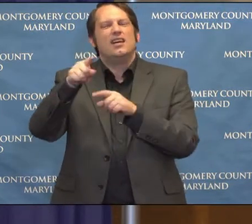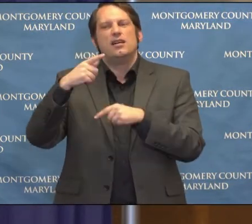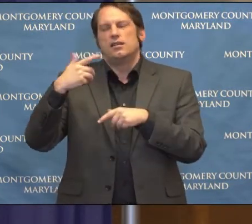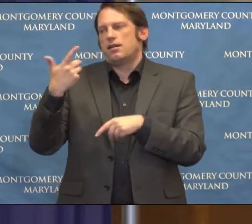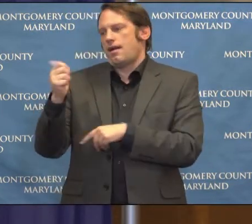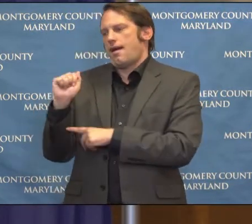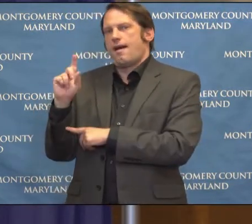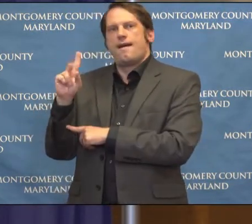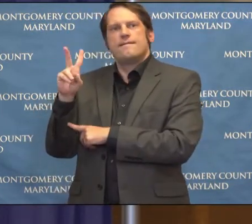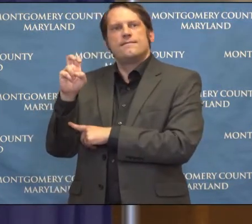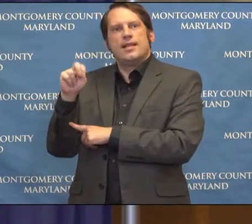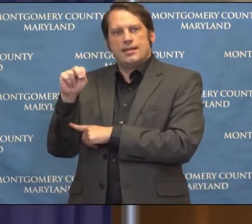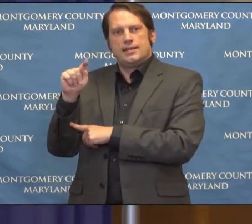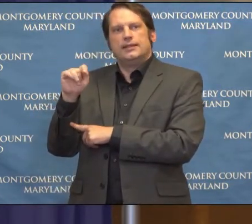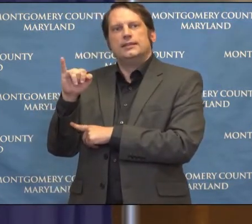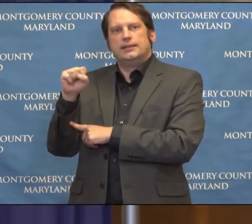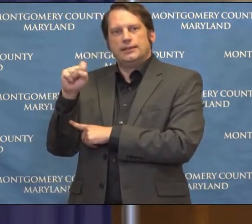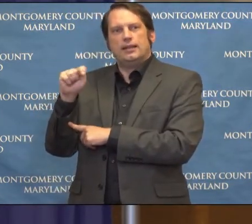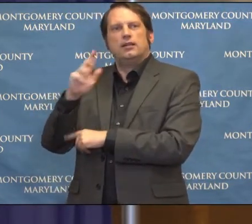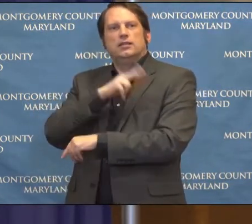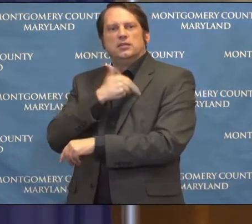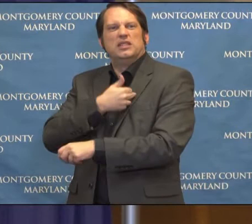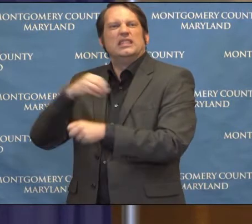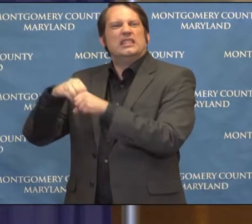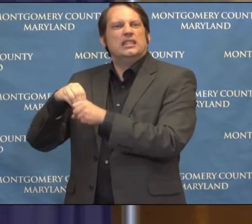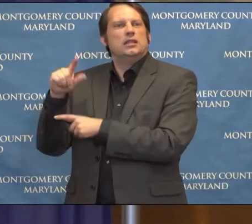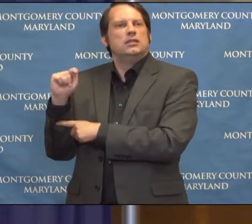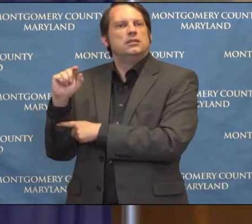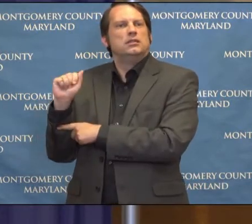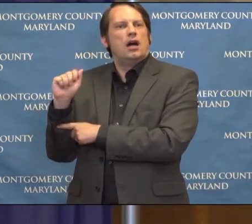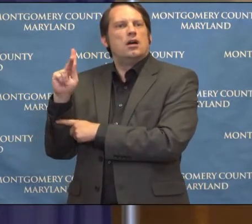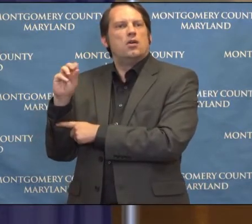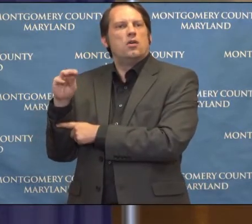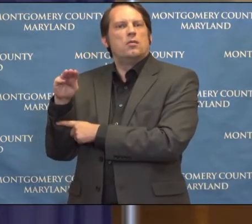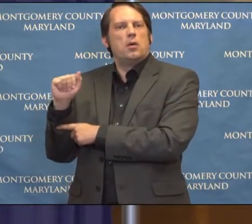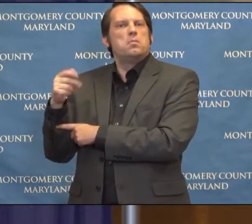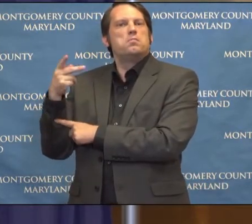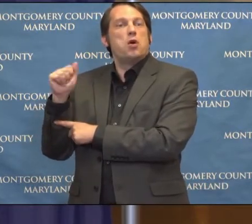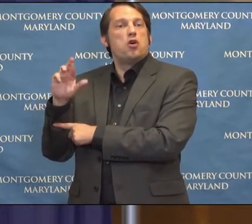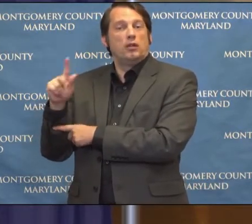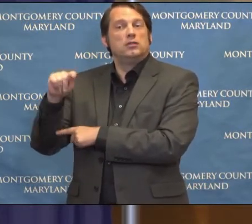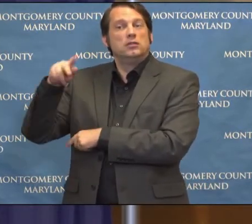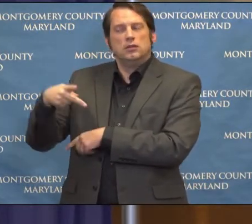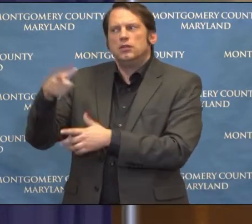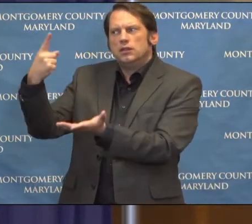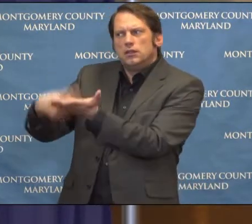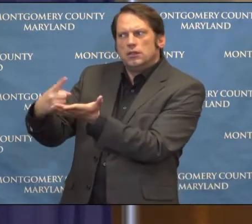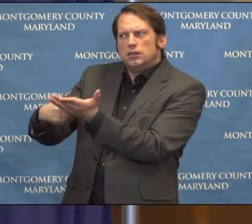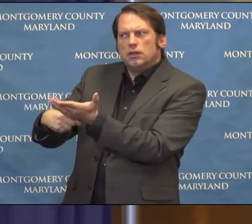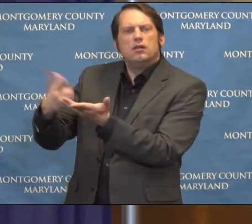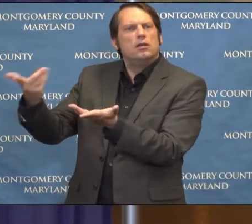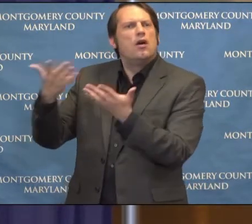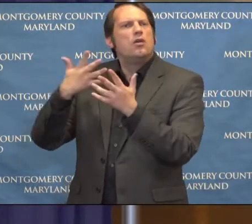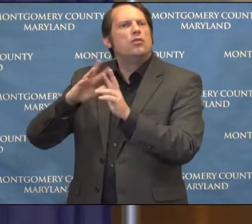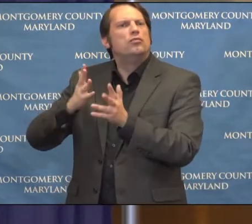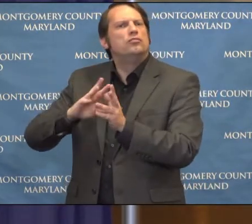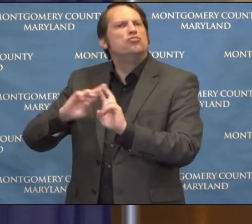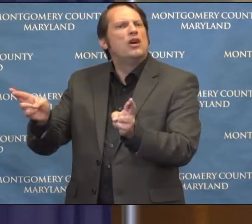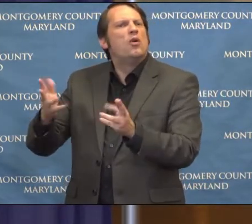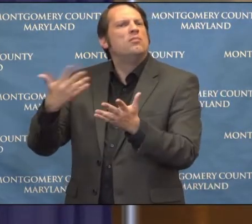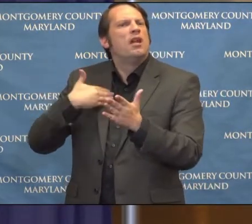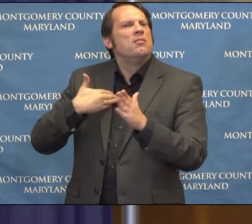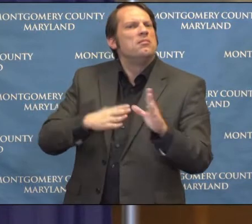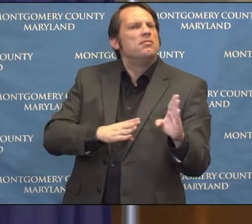Corps of Engineers to discuss plans to be able to get the majority of the hospital ready. They continue